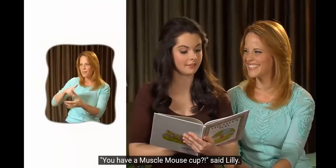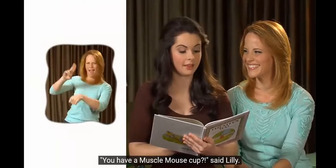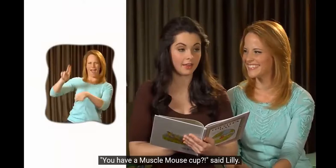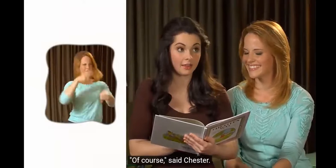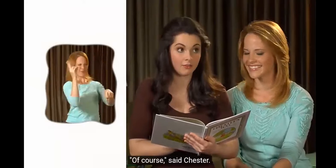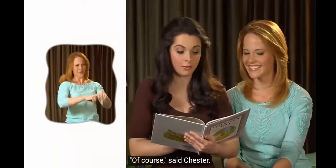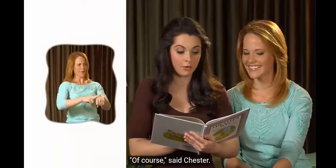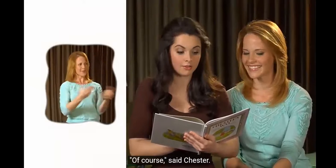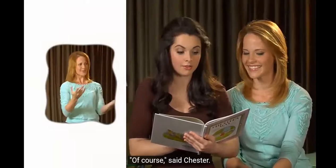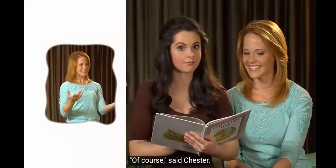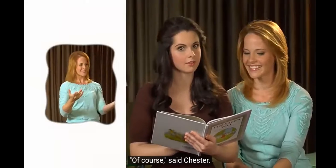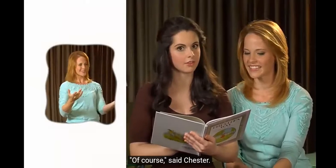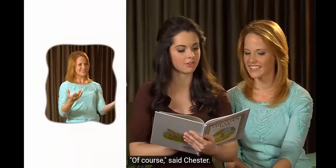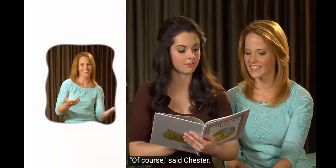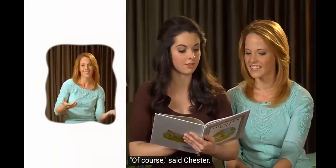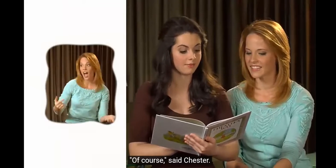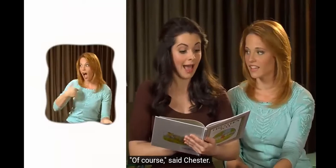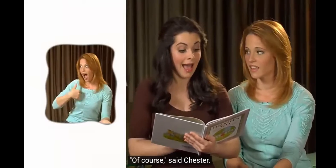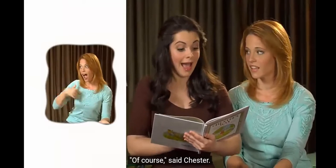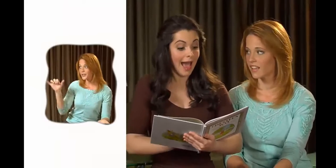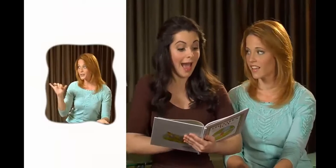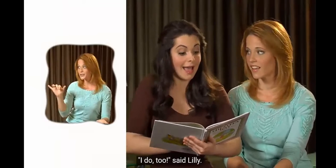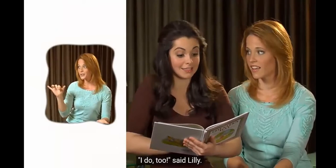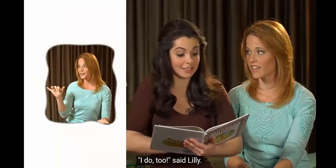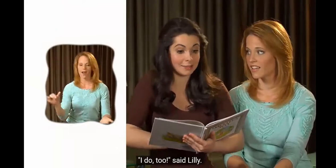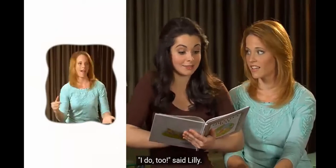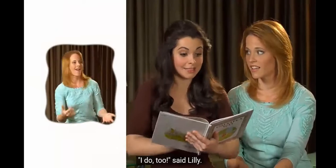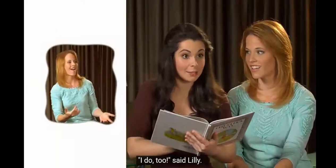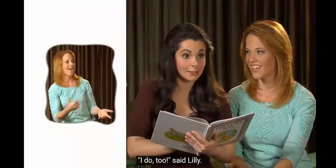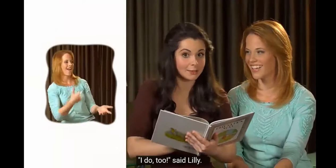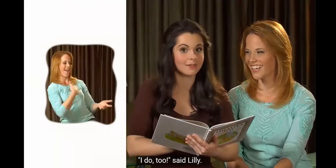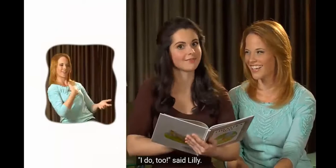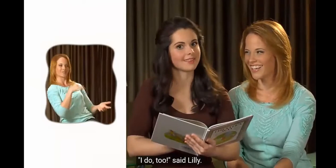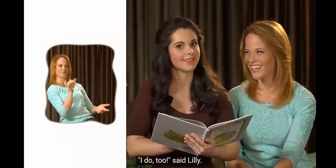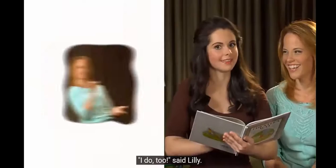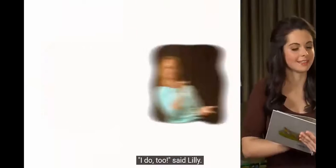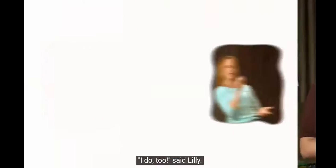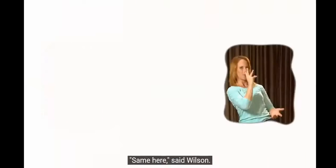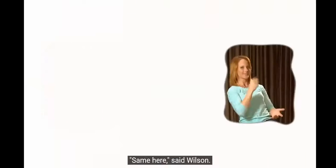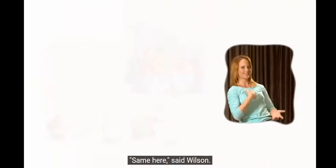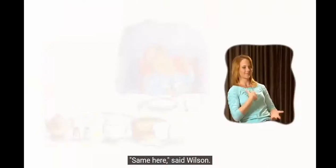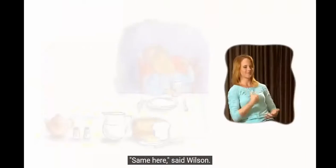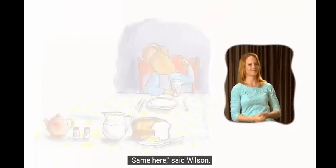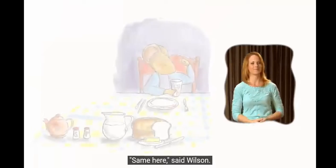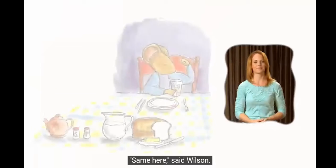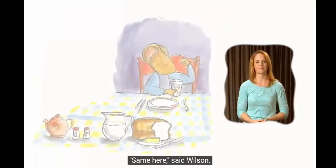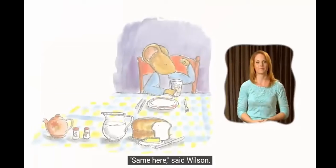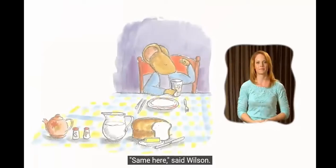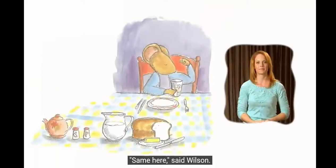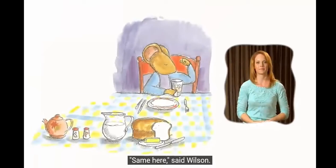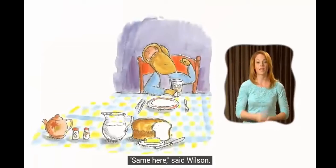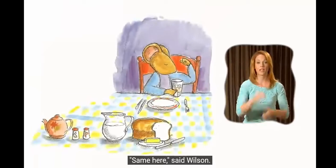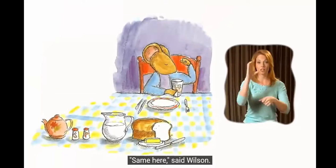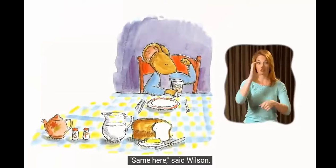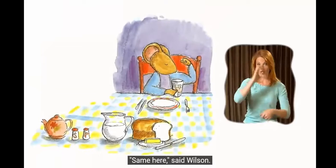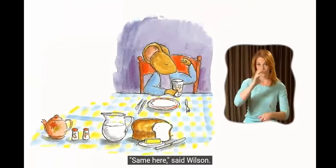Lily. Of course, said Chester. I do too, said Lily. Same here,